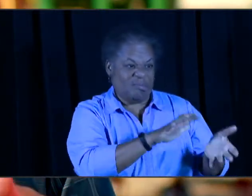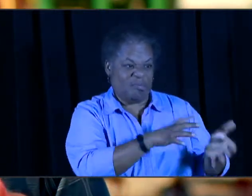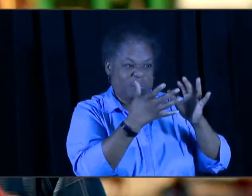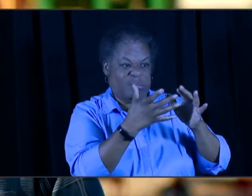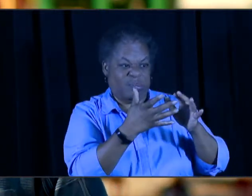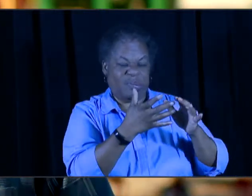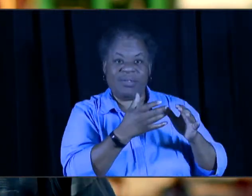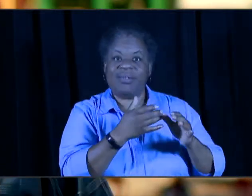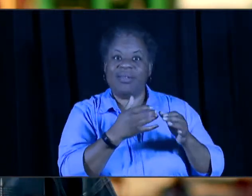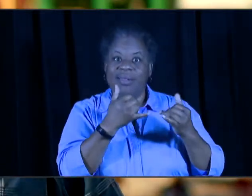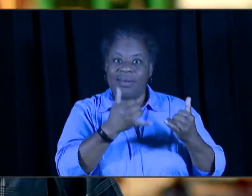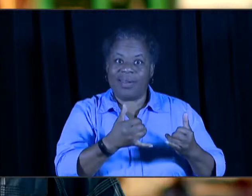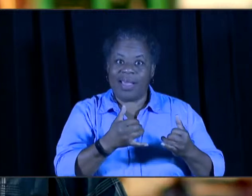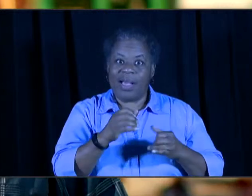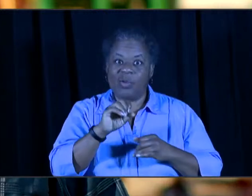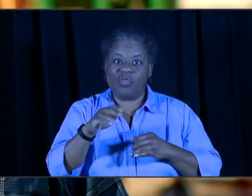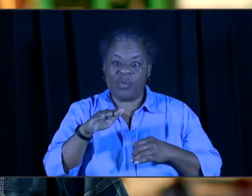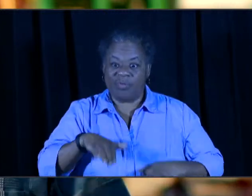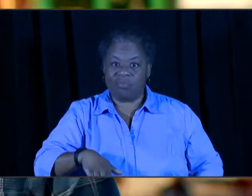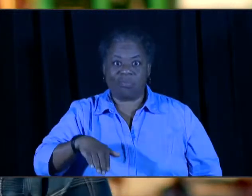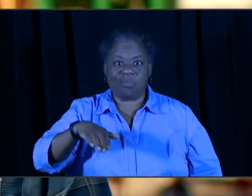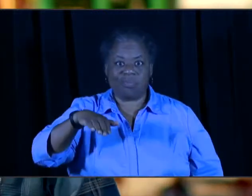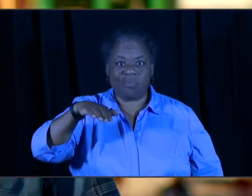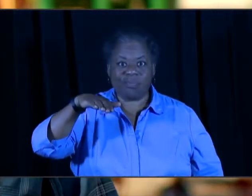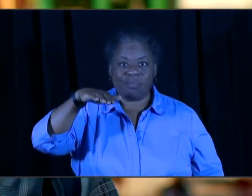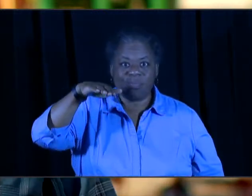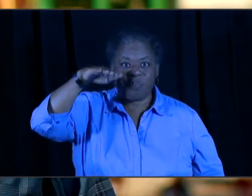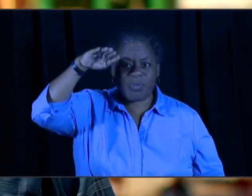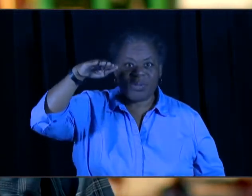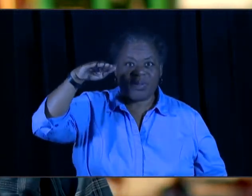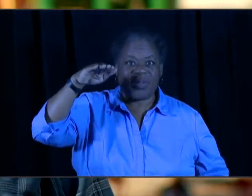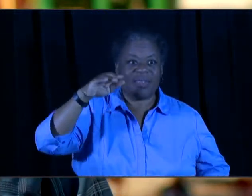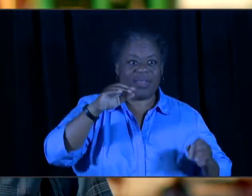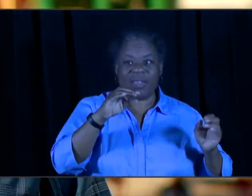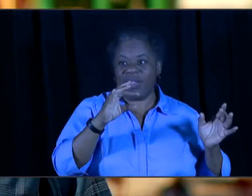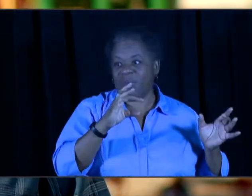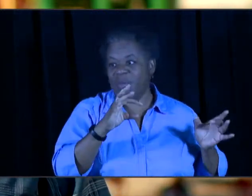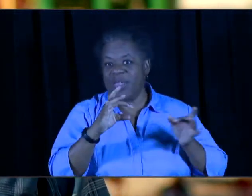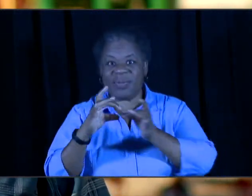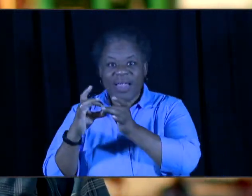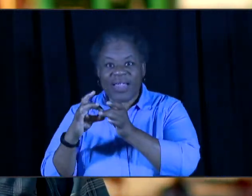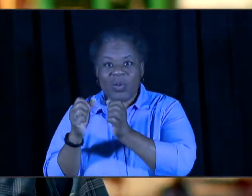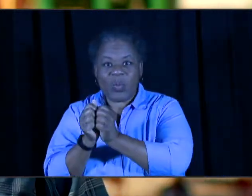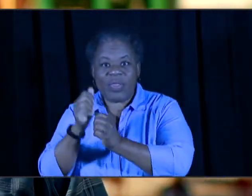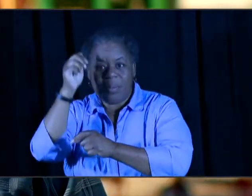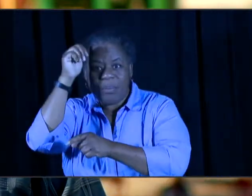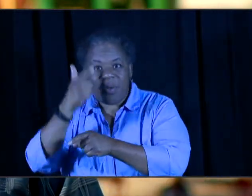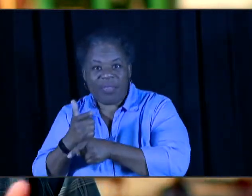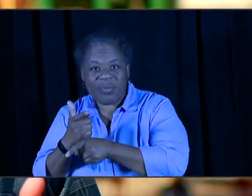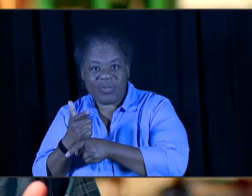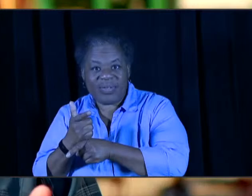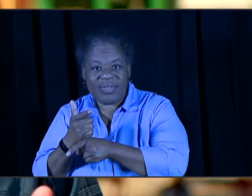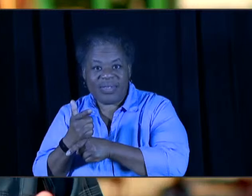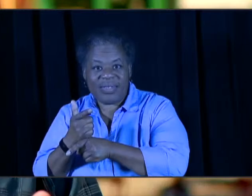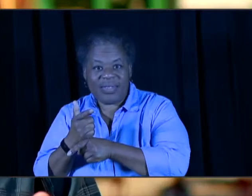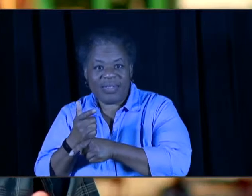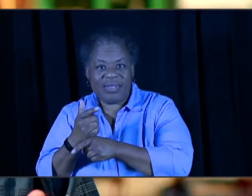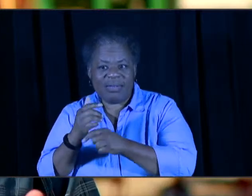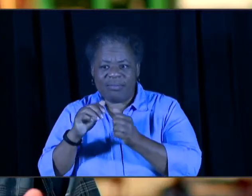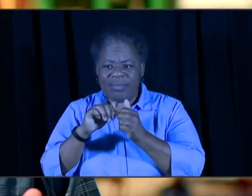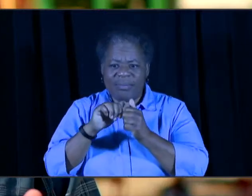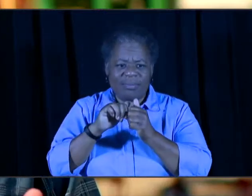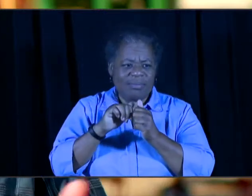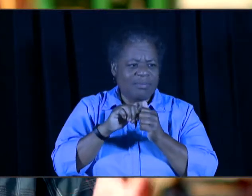leads Joseph, as an older man, to reunite once again with those same brothers. Well, how would it go for